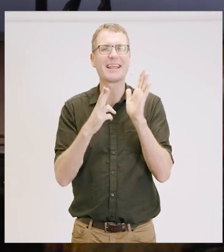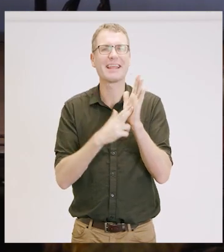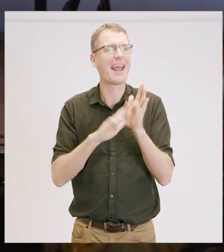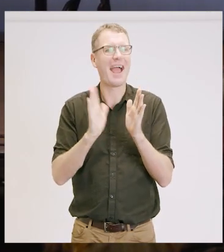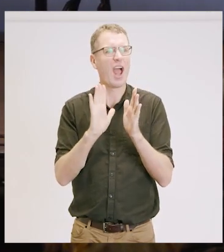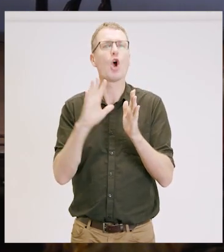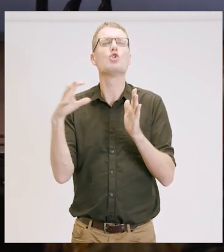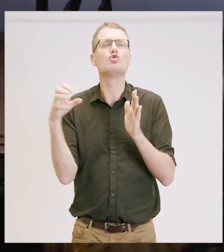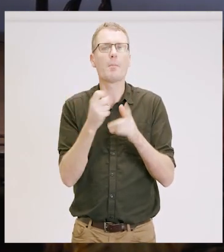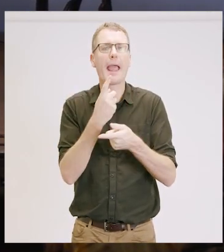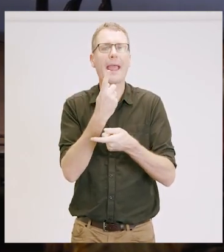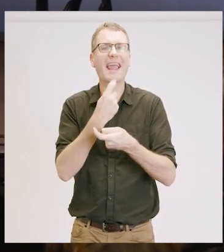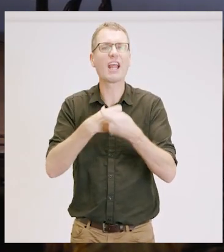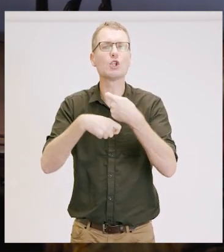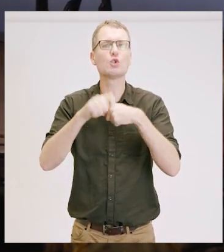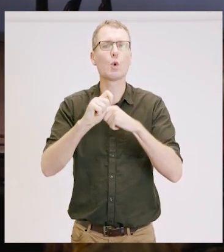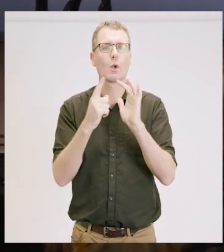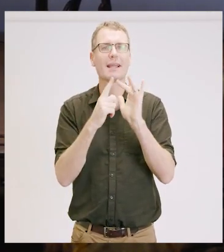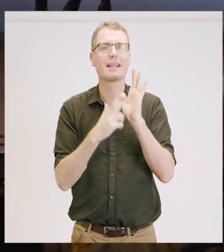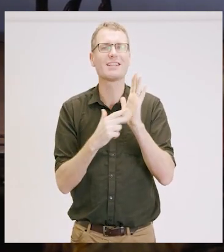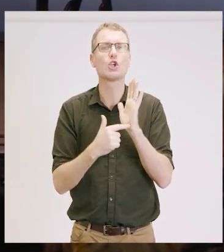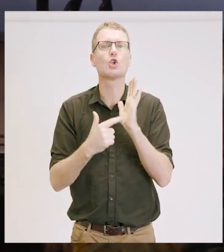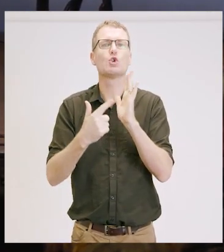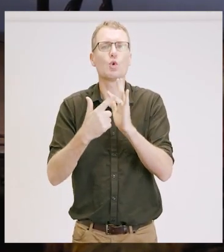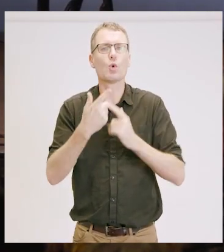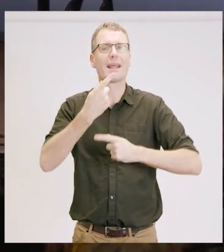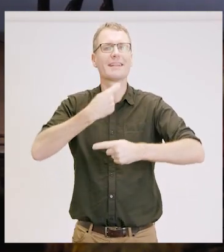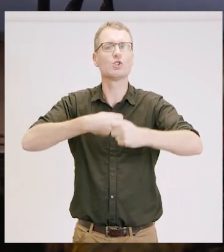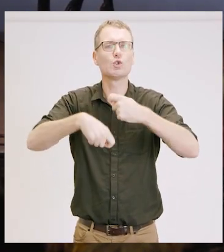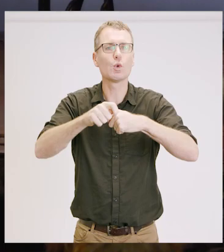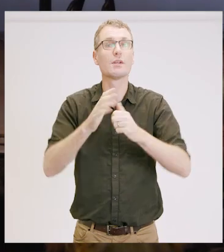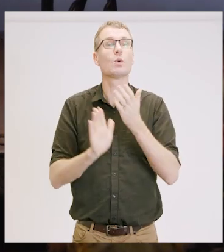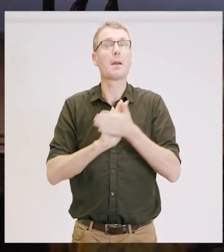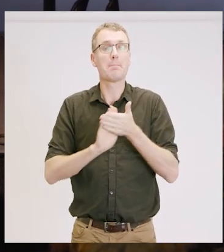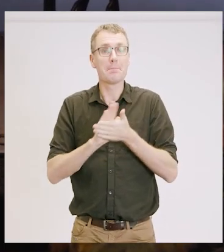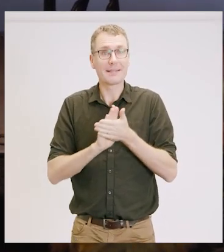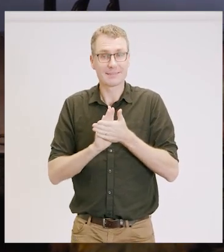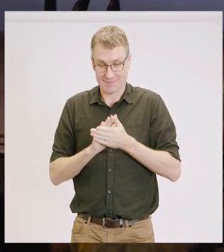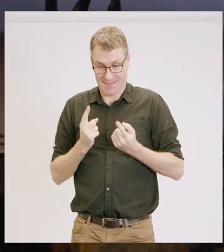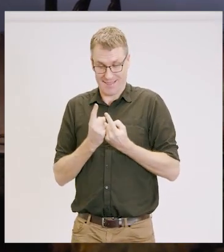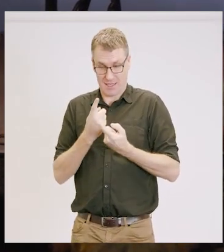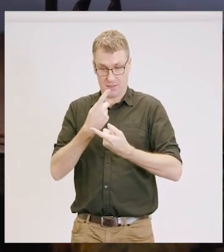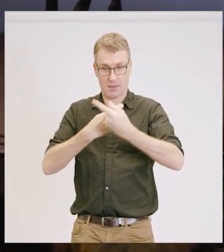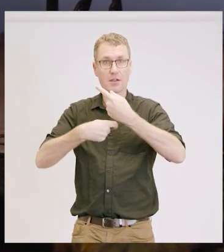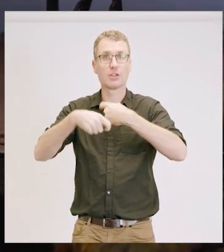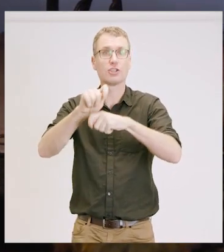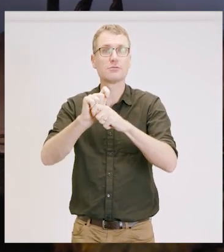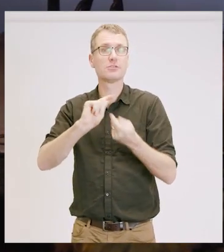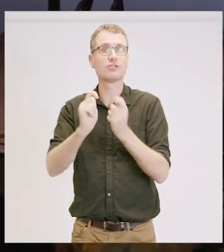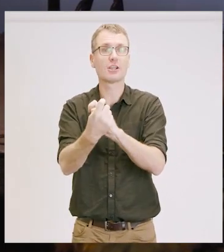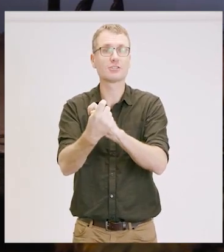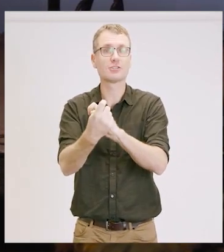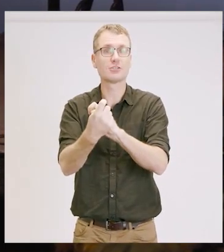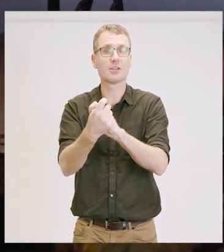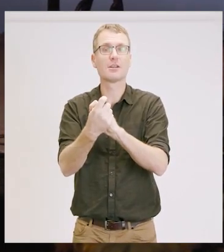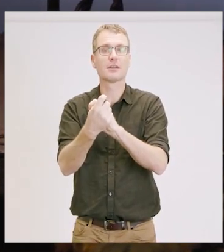translation. The word in is not correct. It's supposed to be into. and it denotes movement, that something is